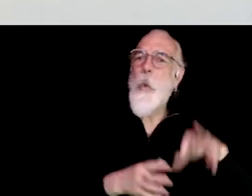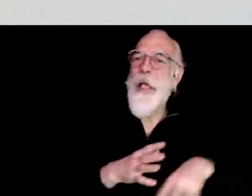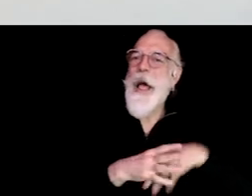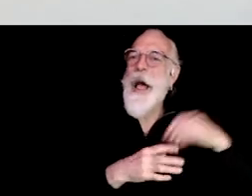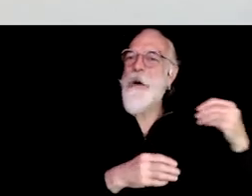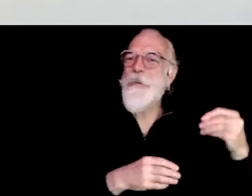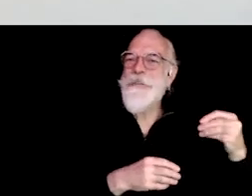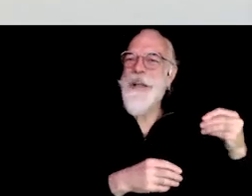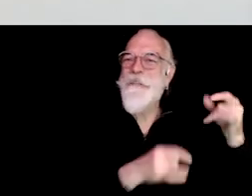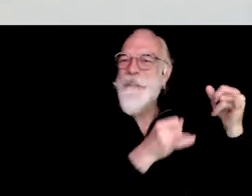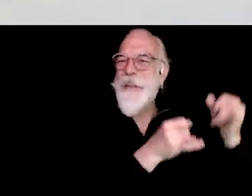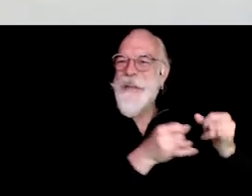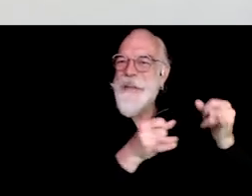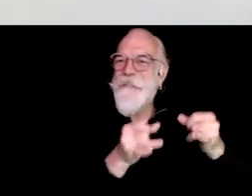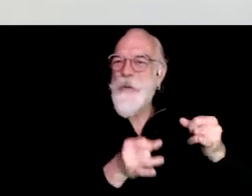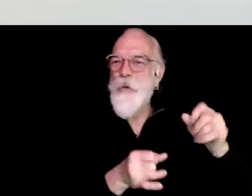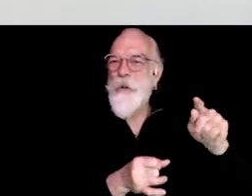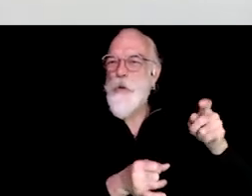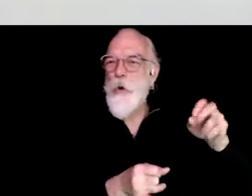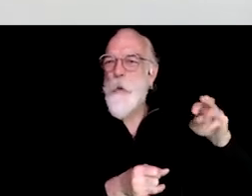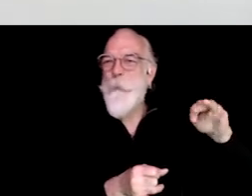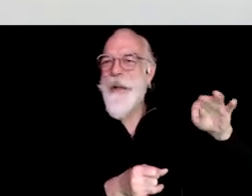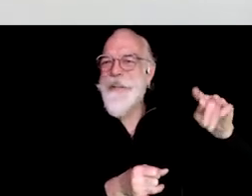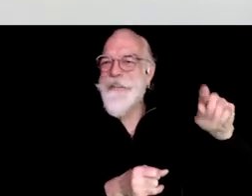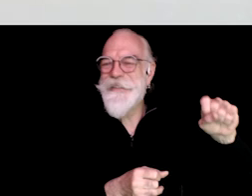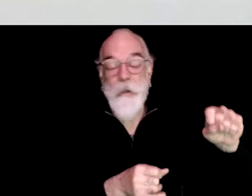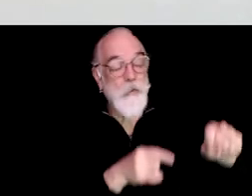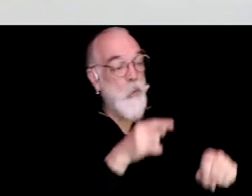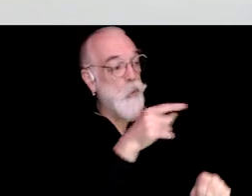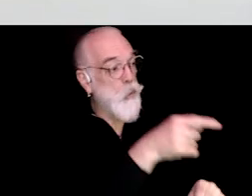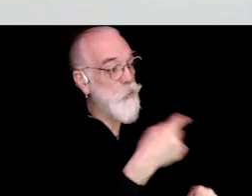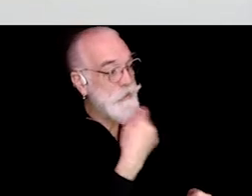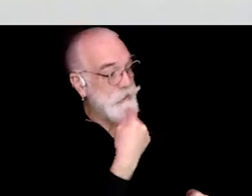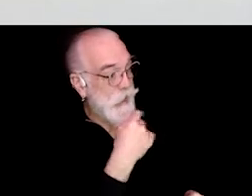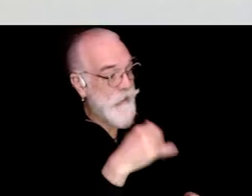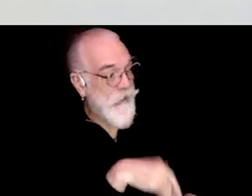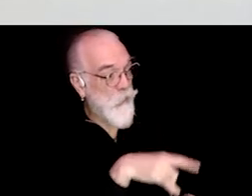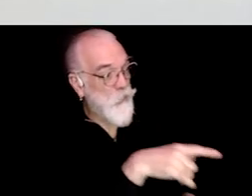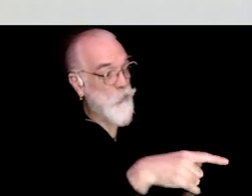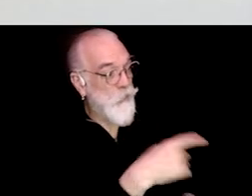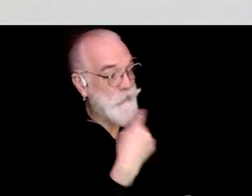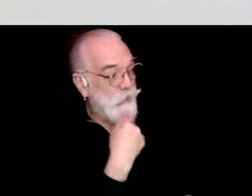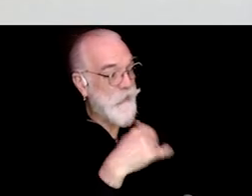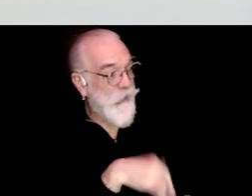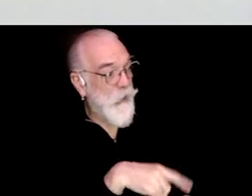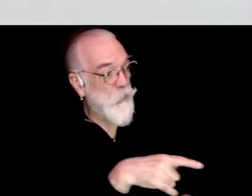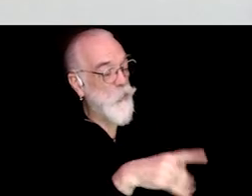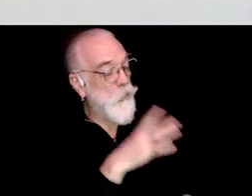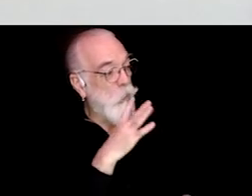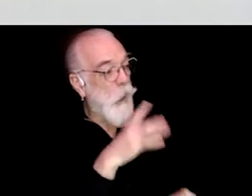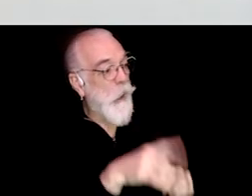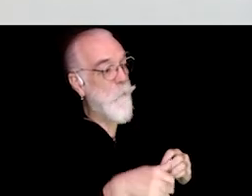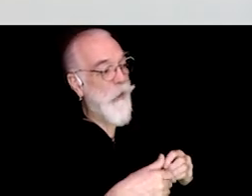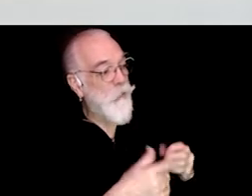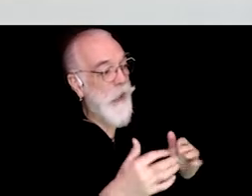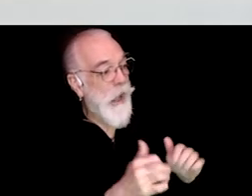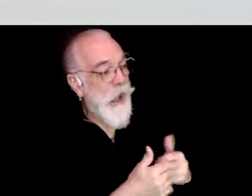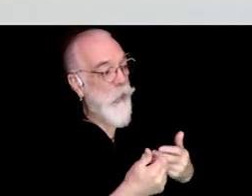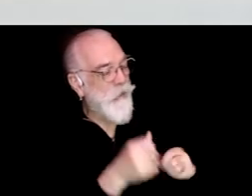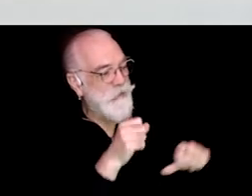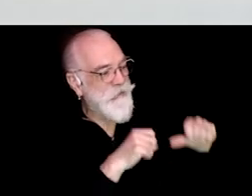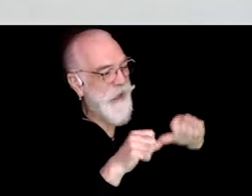outside of the individual termite. And then you mention that and you say, you talk